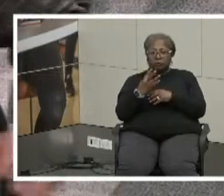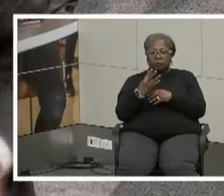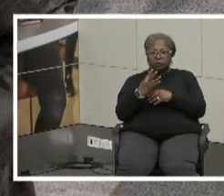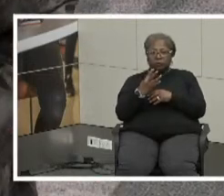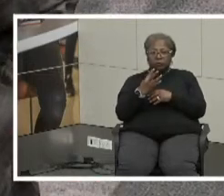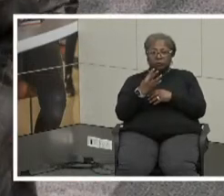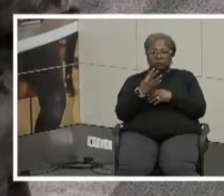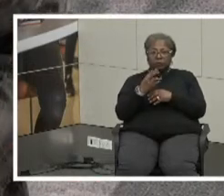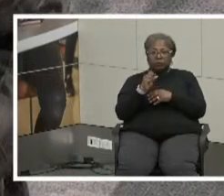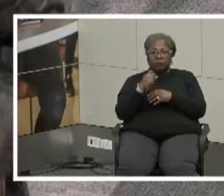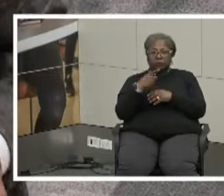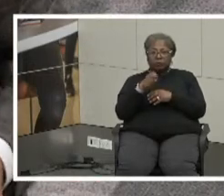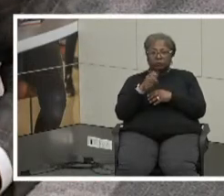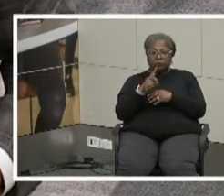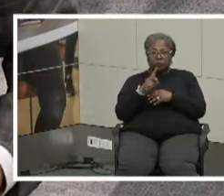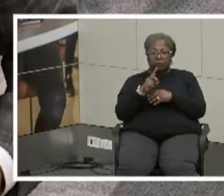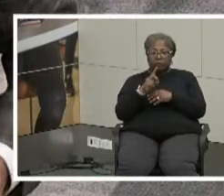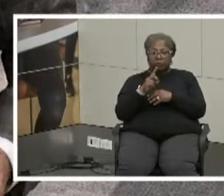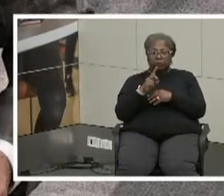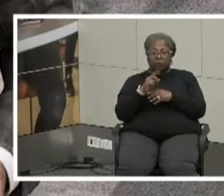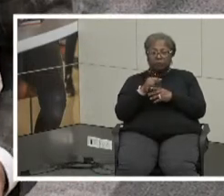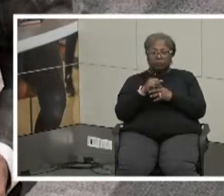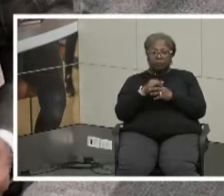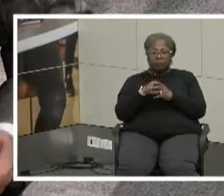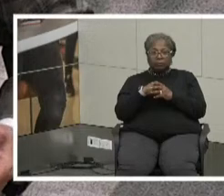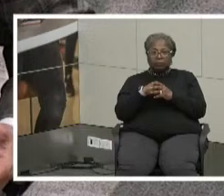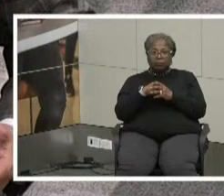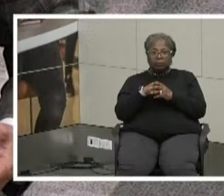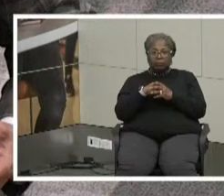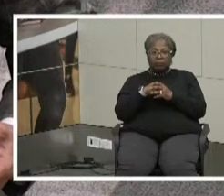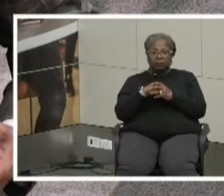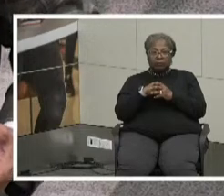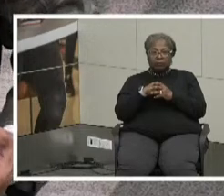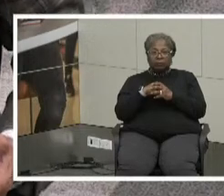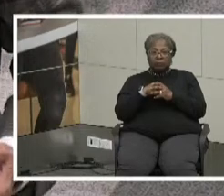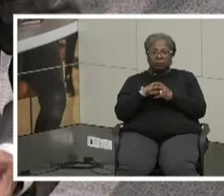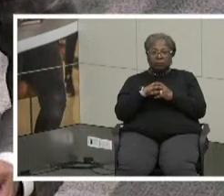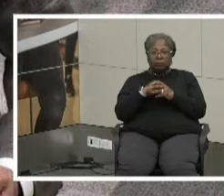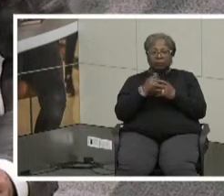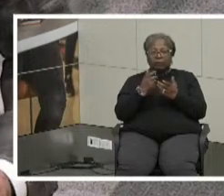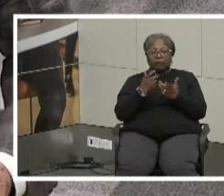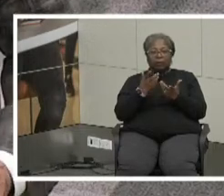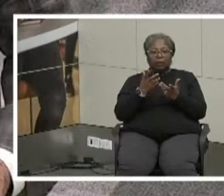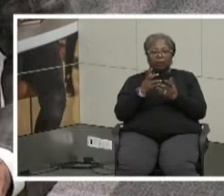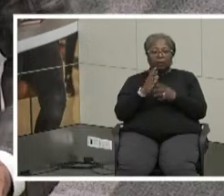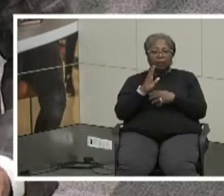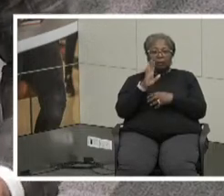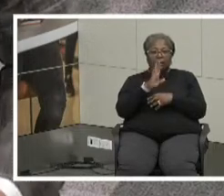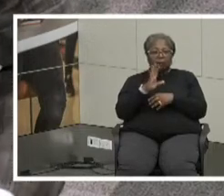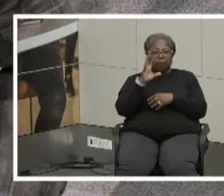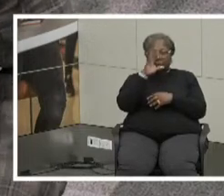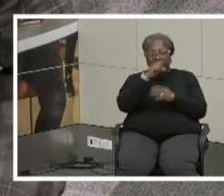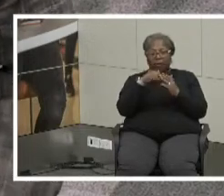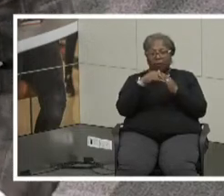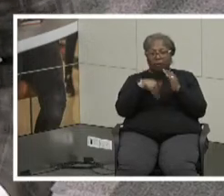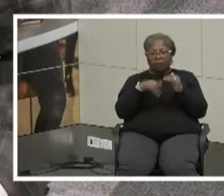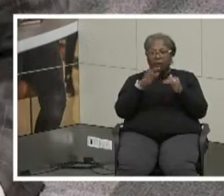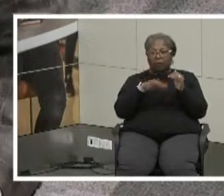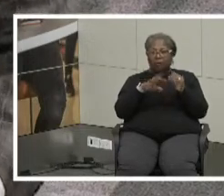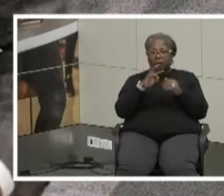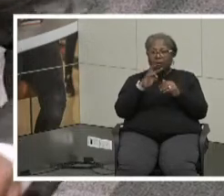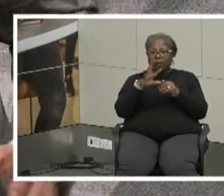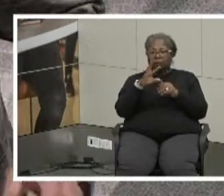we spent um um approximately a um less than 70